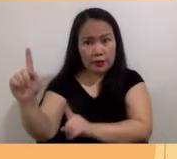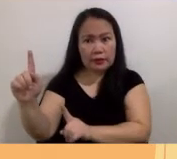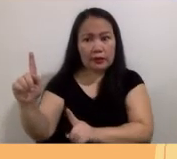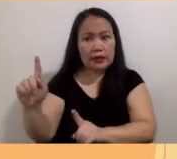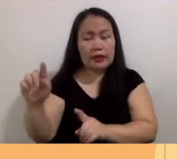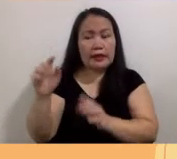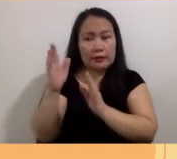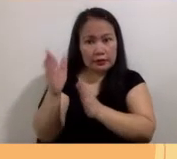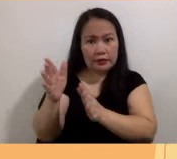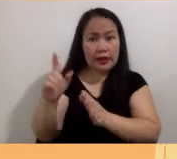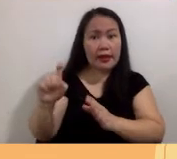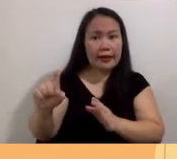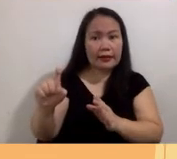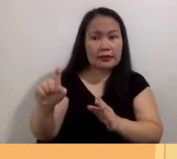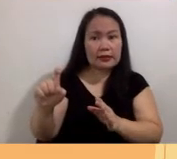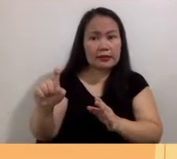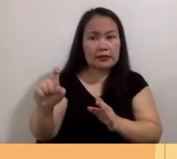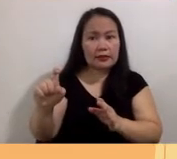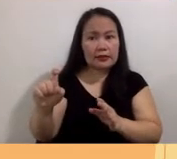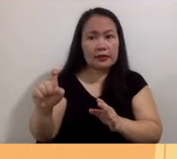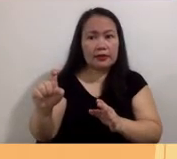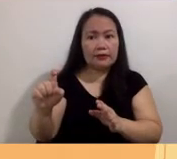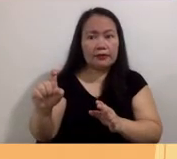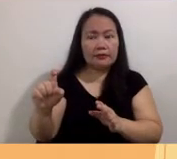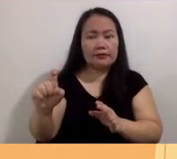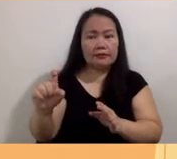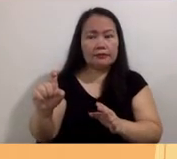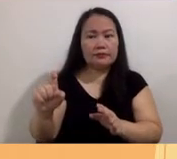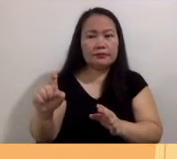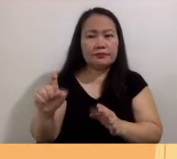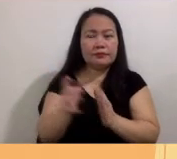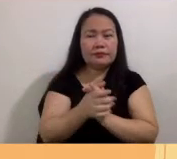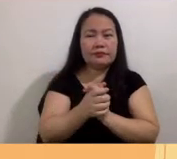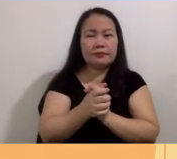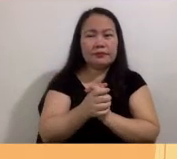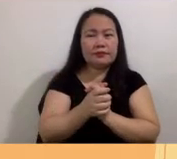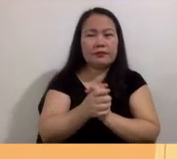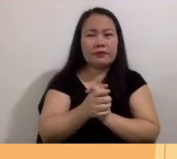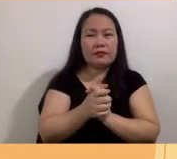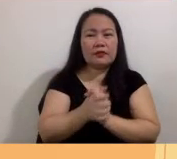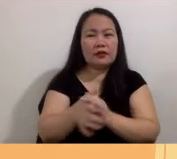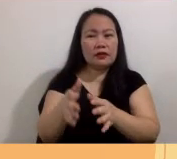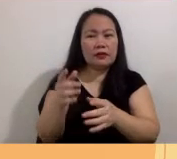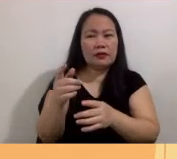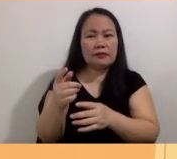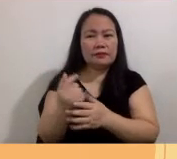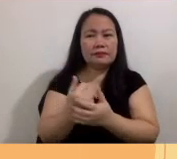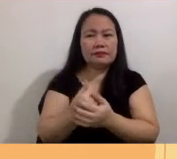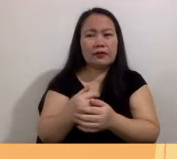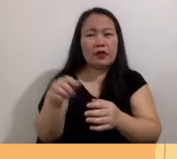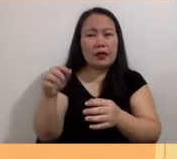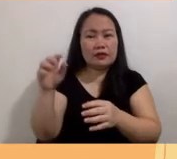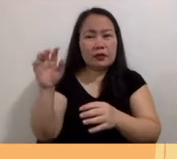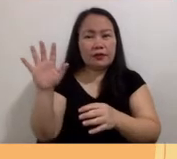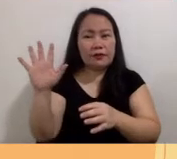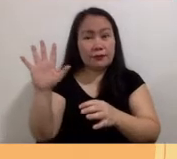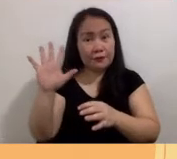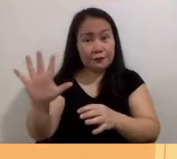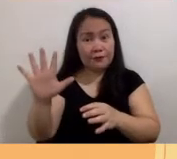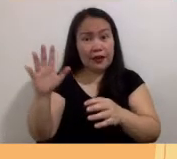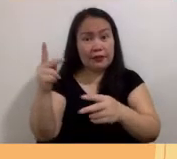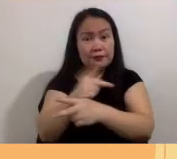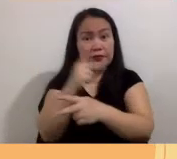na. So, ang natira, we only have x. And then, since wala namang makakancel dito, so we will multiply 5